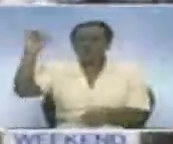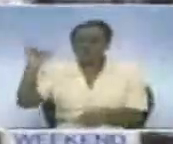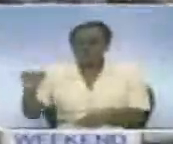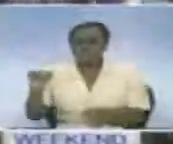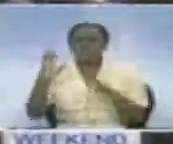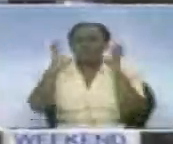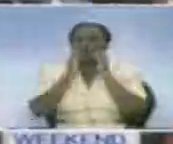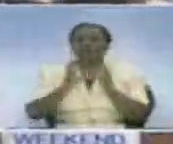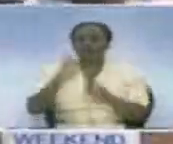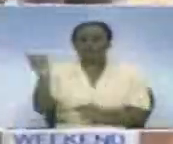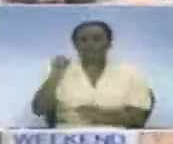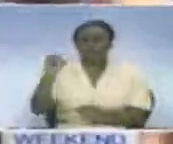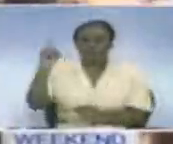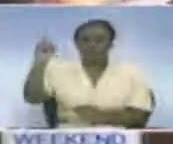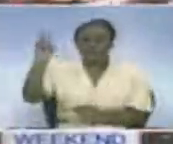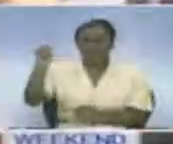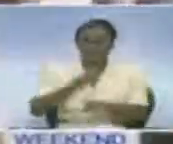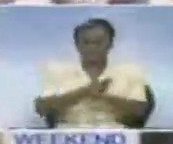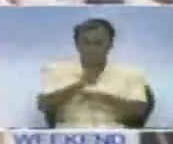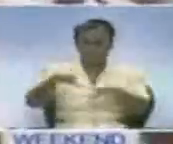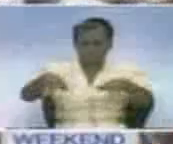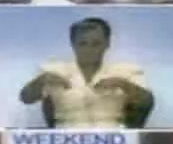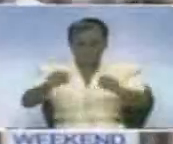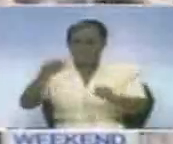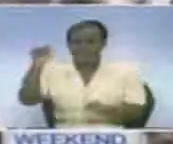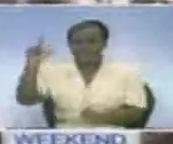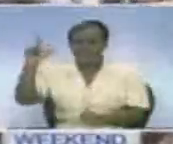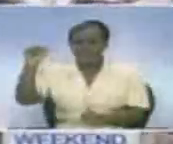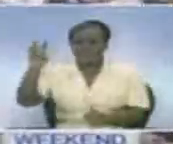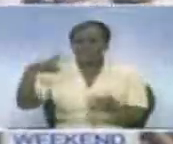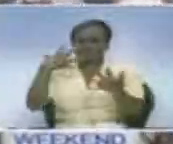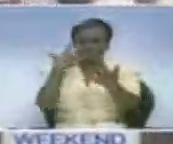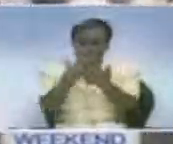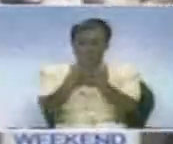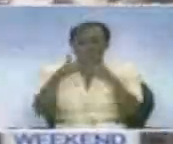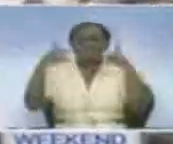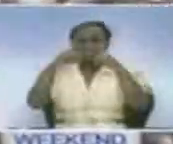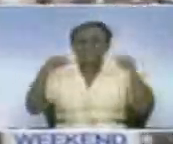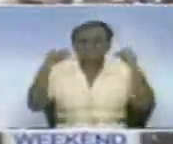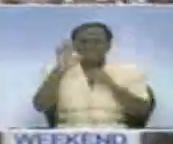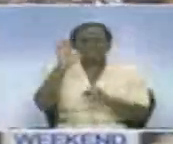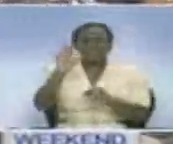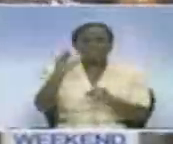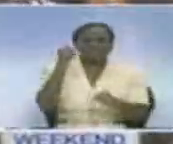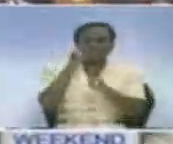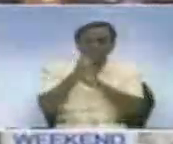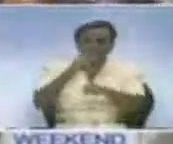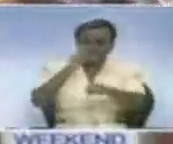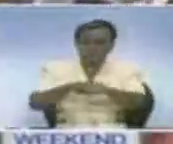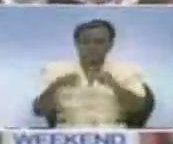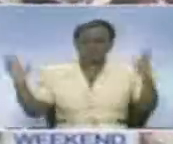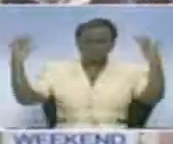In Nairobi, ODM branch chairman George Alado was arrested over an alarming statement allegedly made at a function he